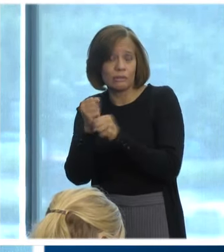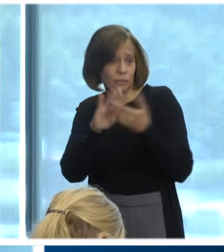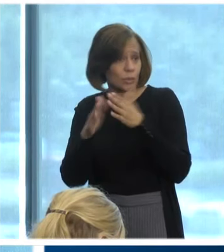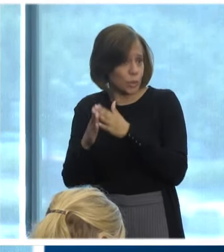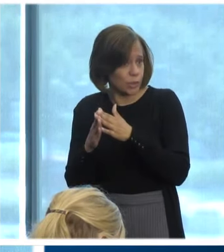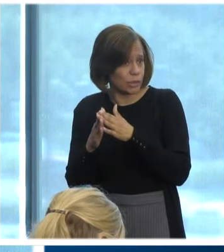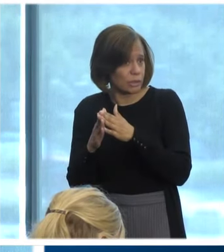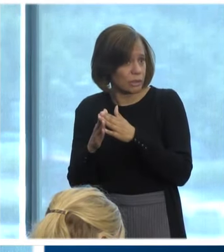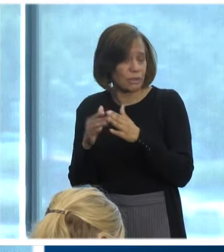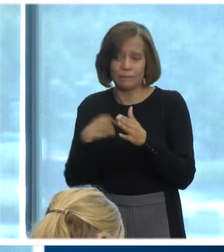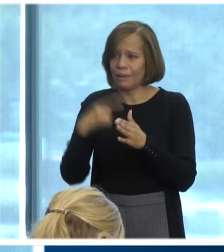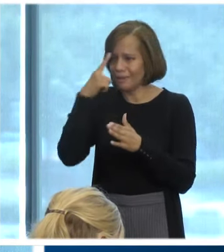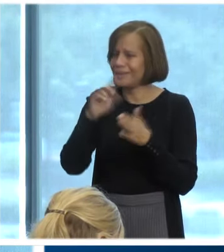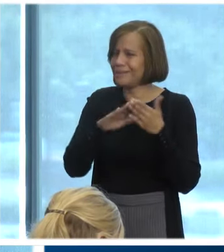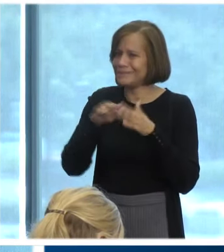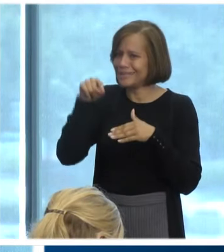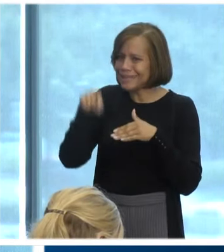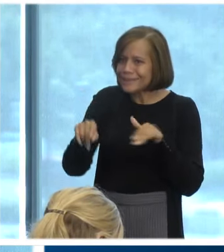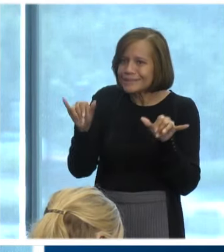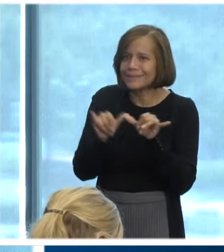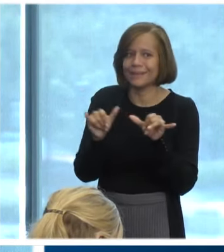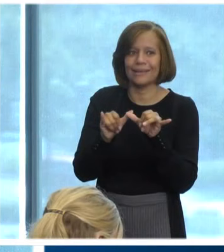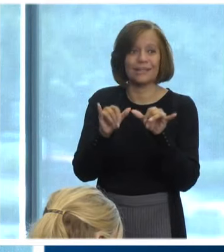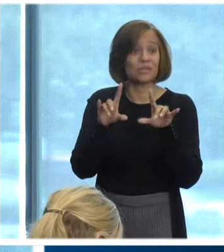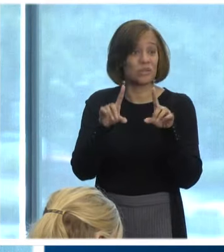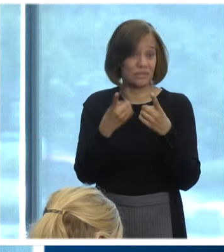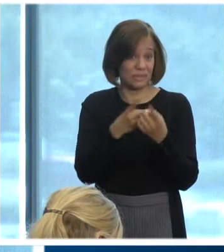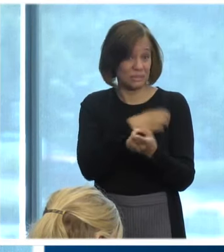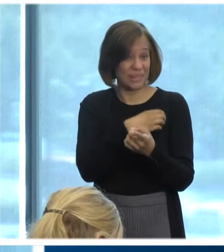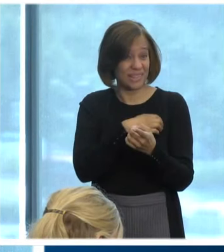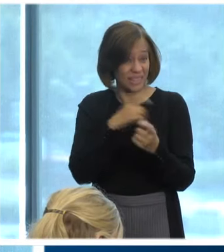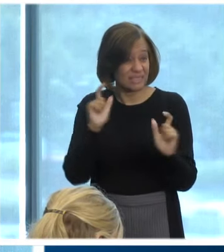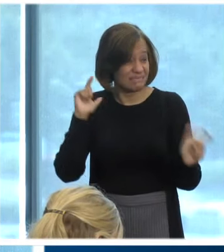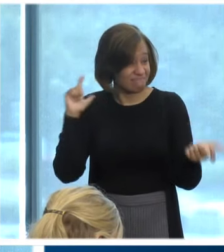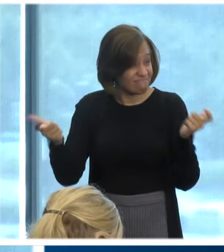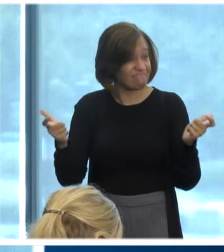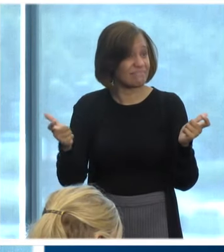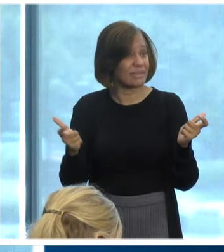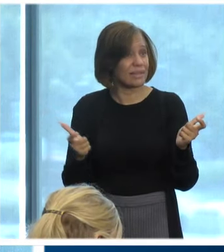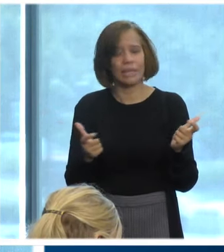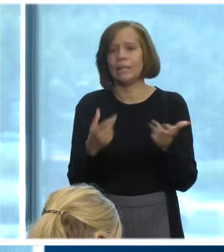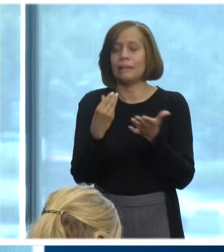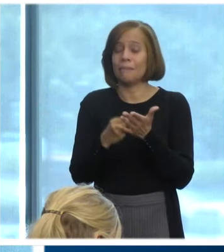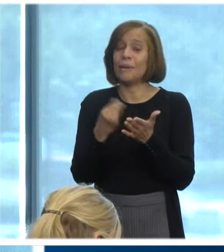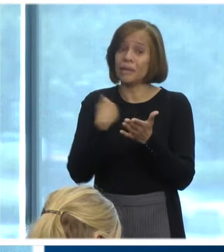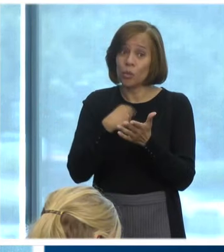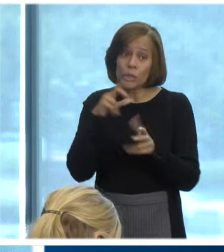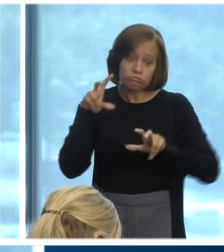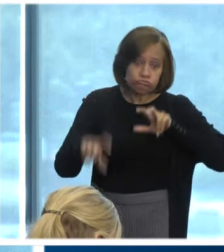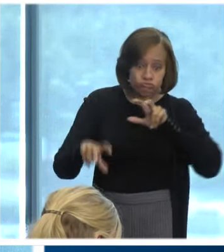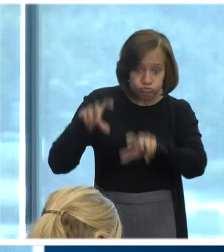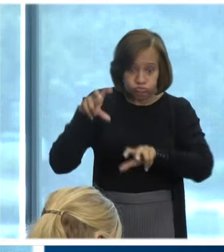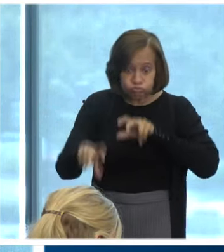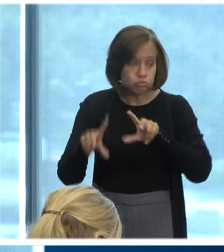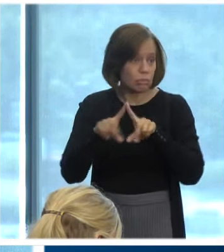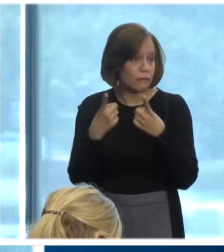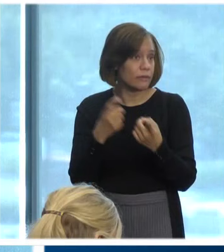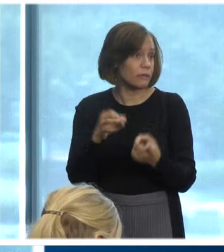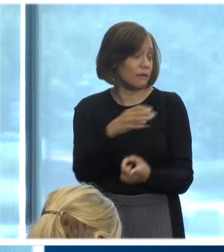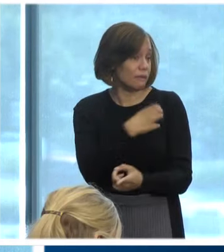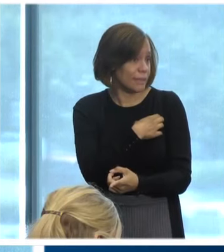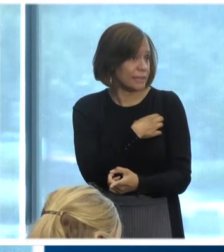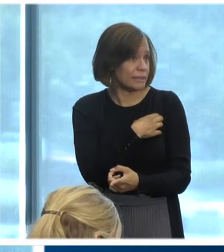in a city this size, with a division this size, with the resources we invest in the Division of Police,